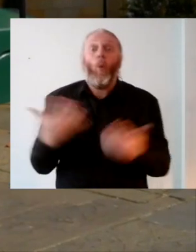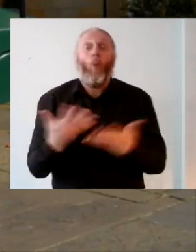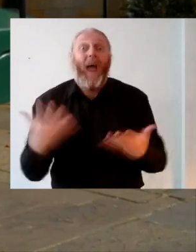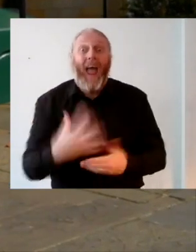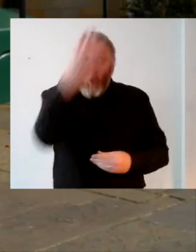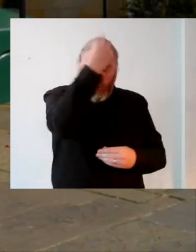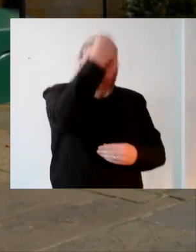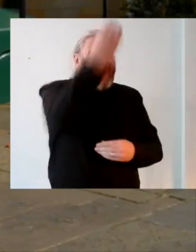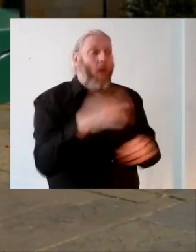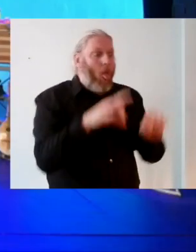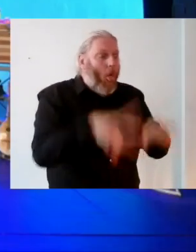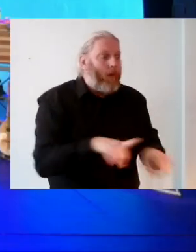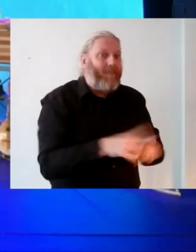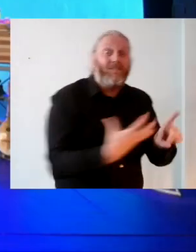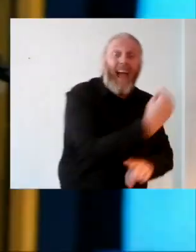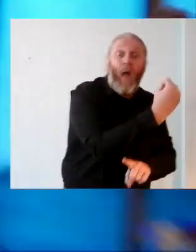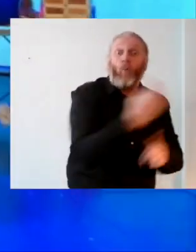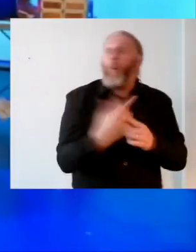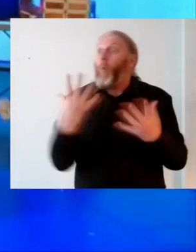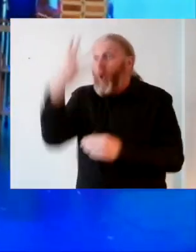lost and found.